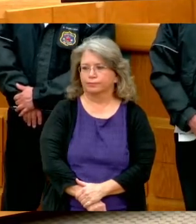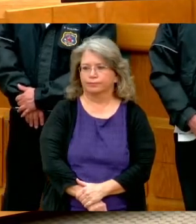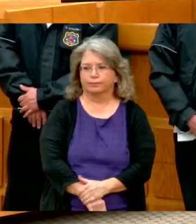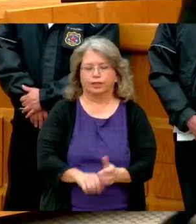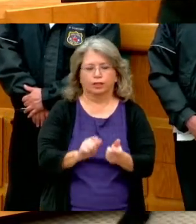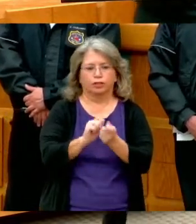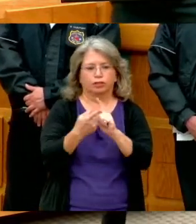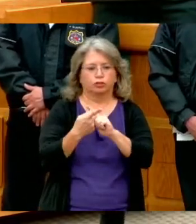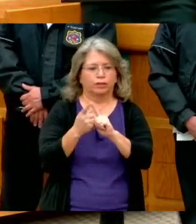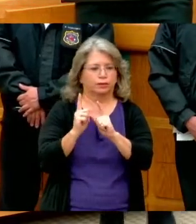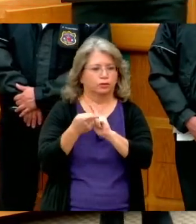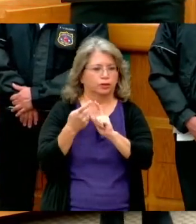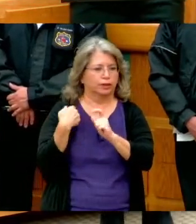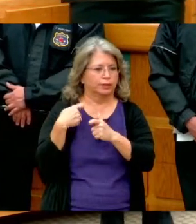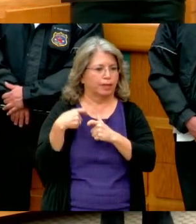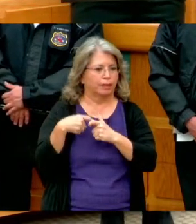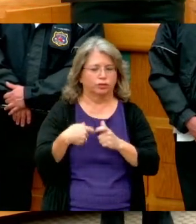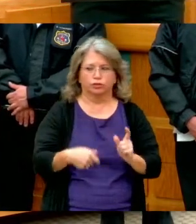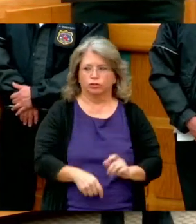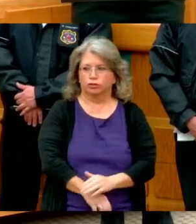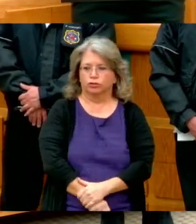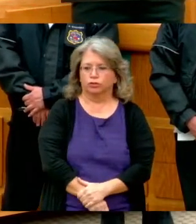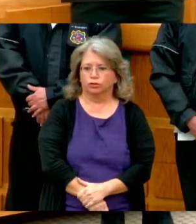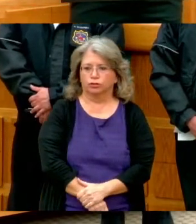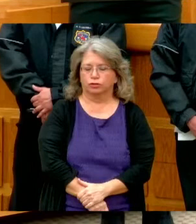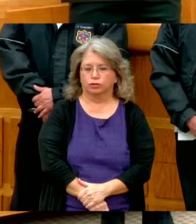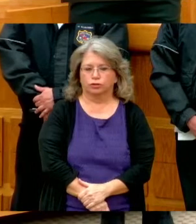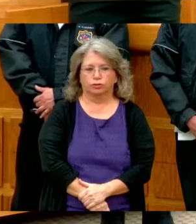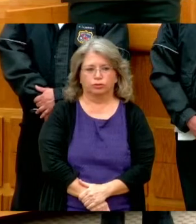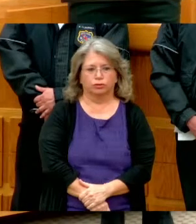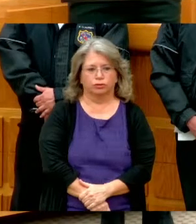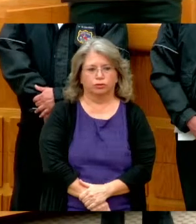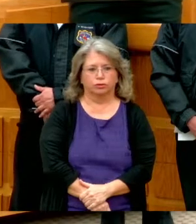www.nuecesco.com. En la parte de arriba se encuentra una barra con un